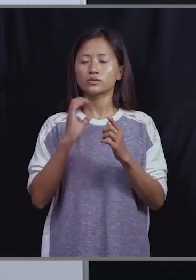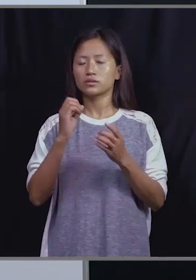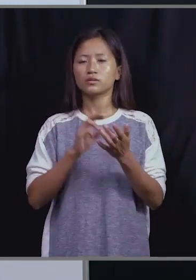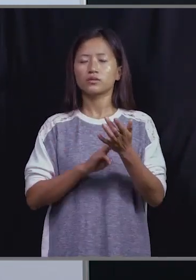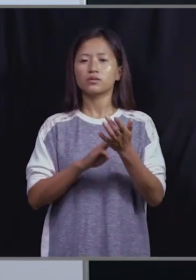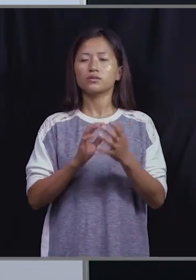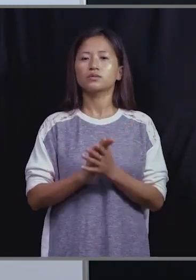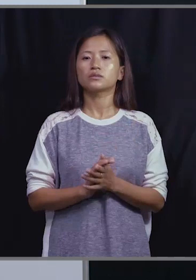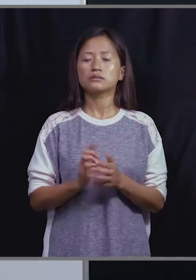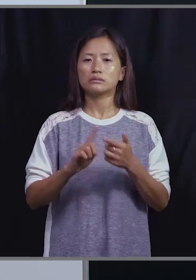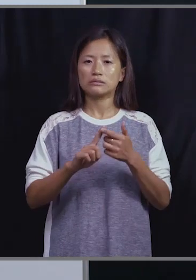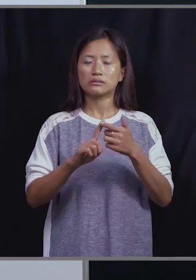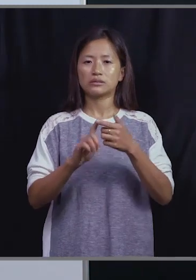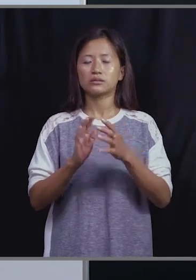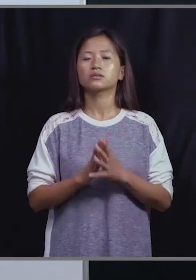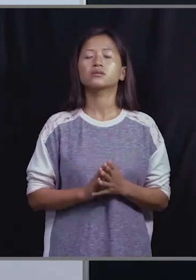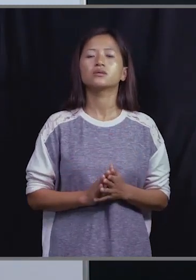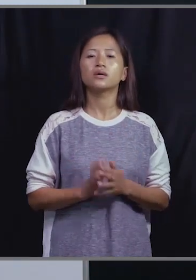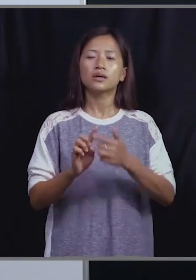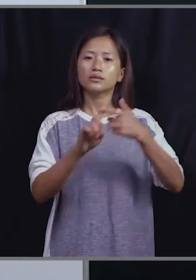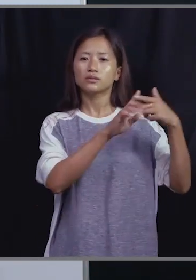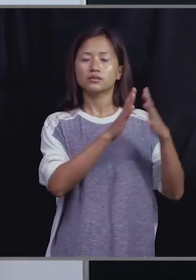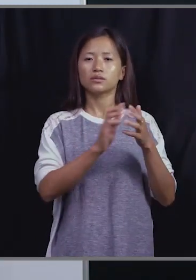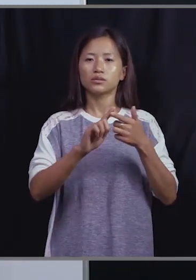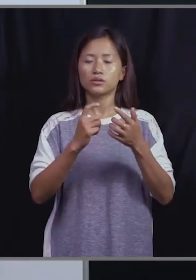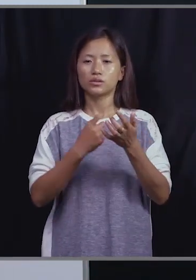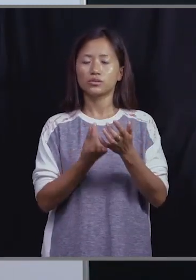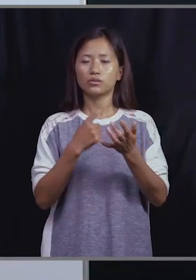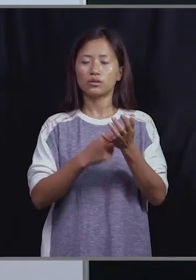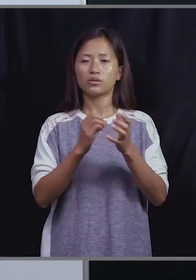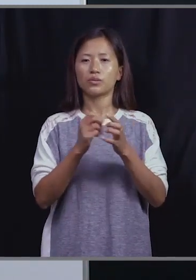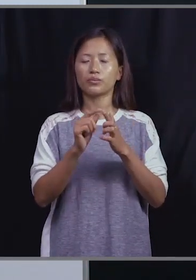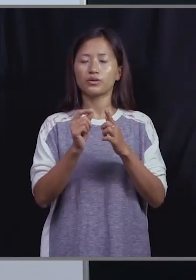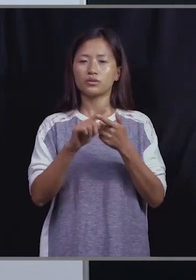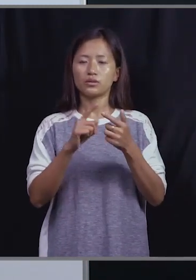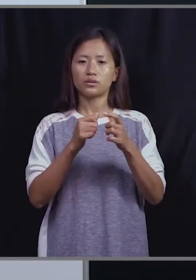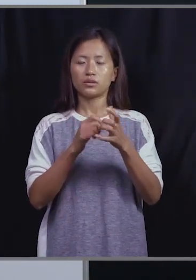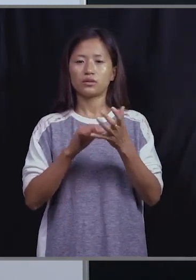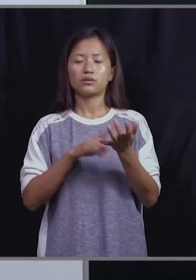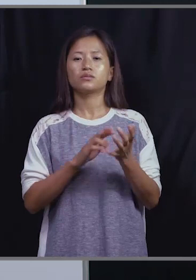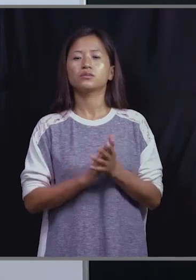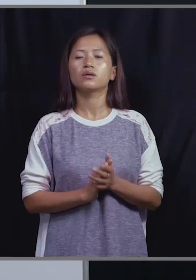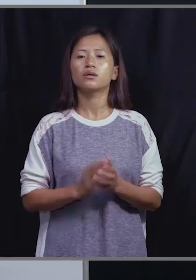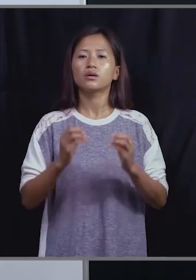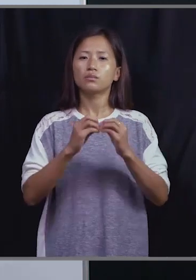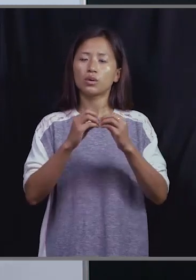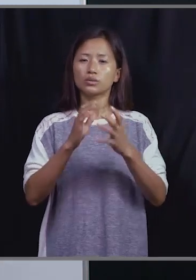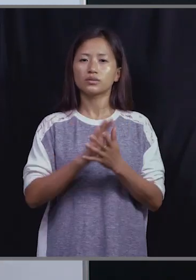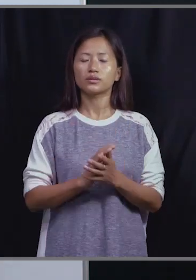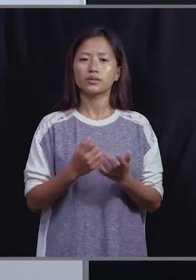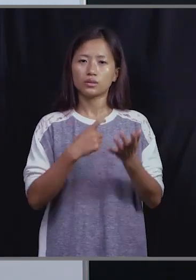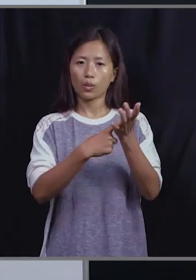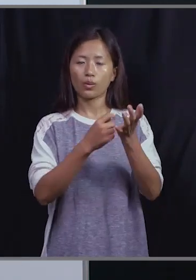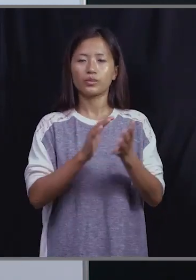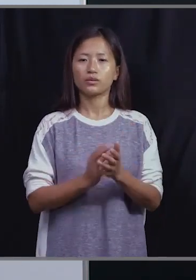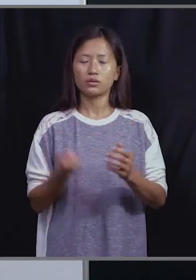in East European. When we say East European, it involves countries like Bulgaria, okay, Romania.